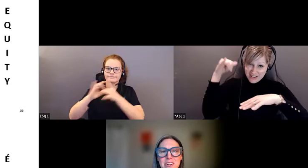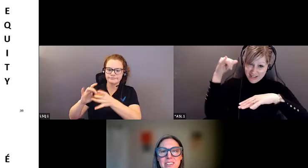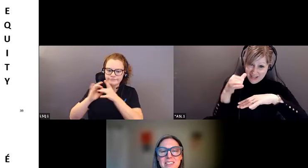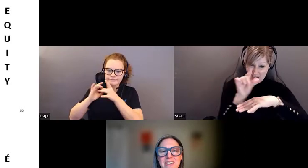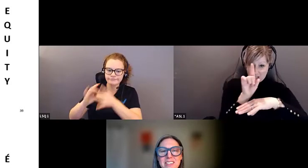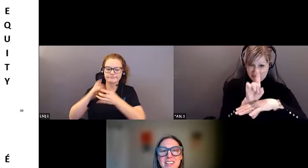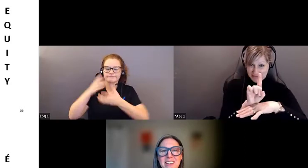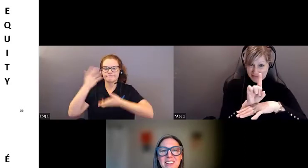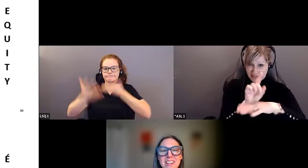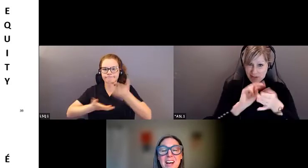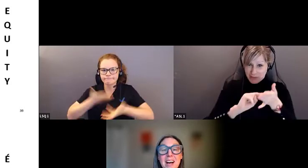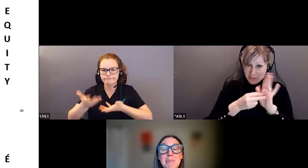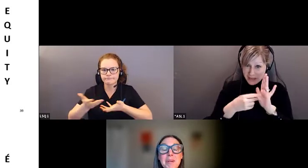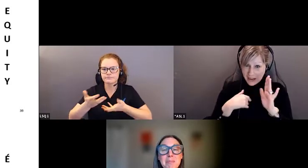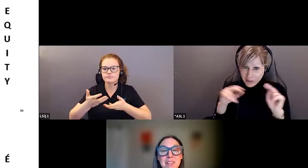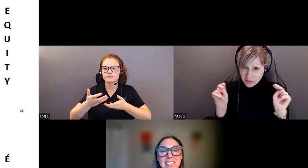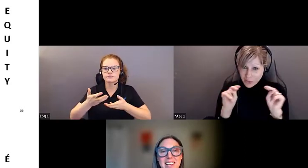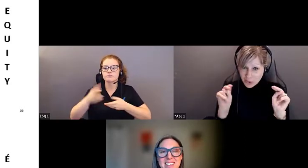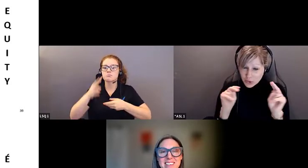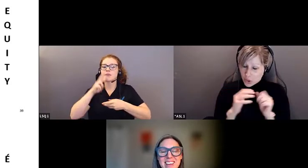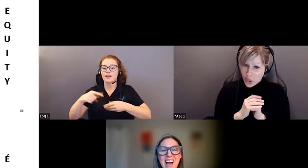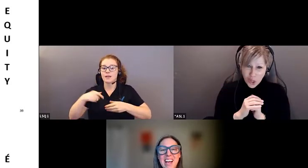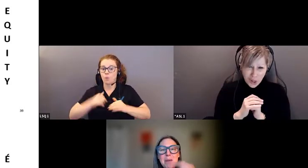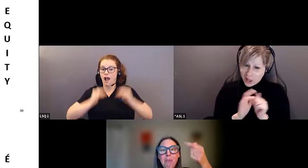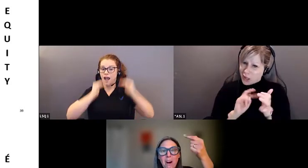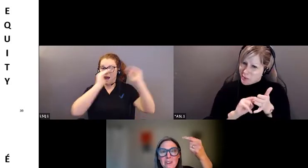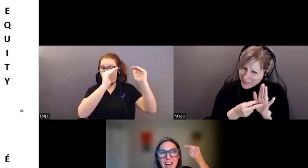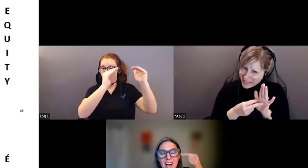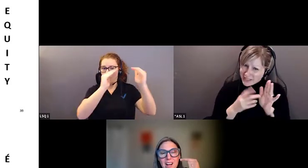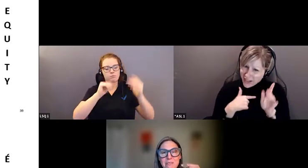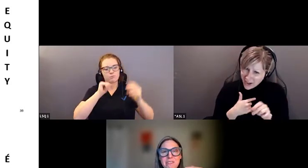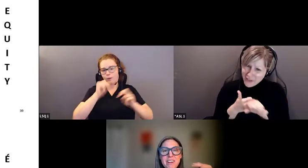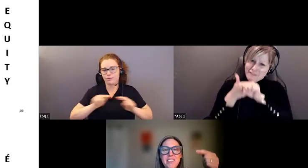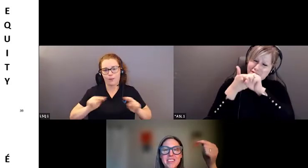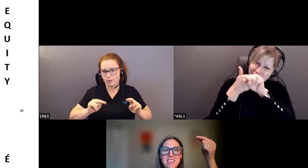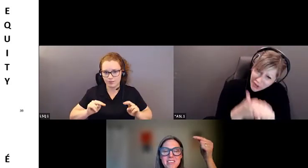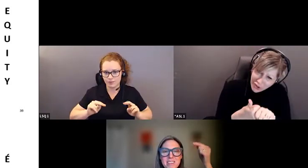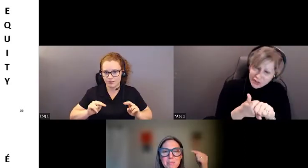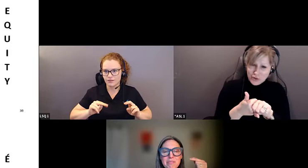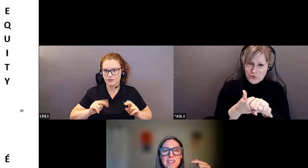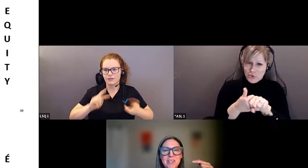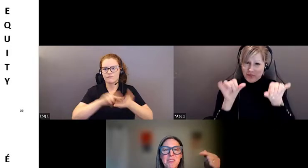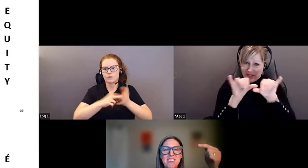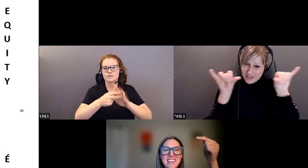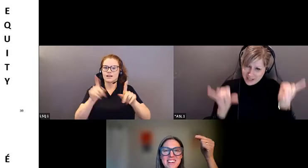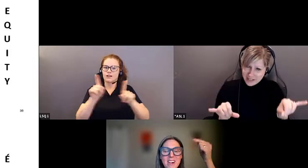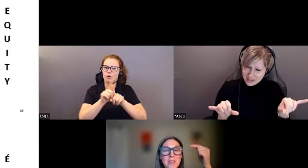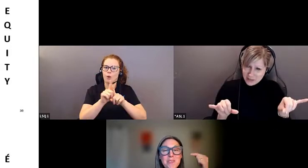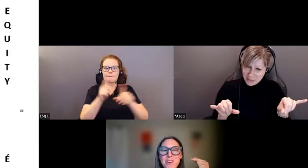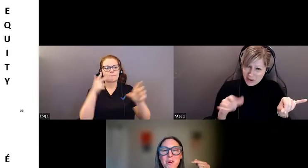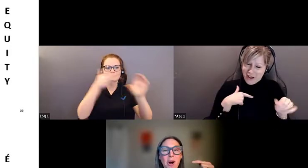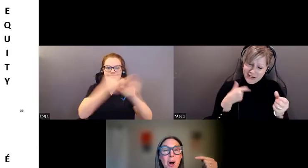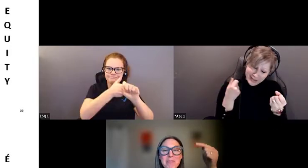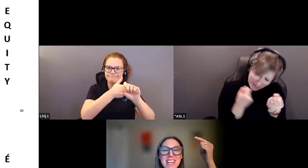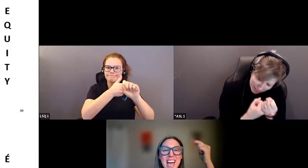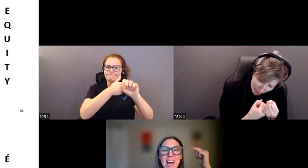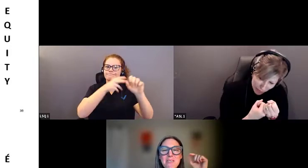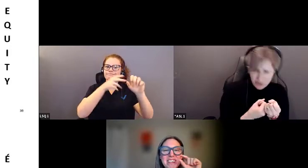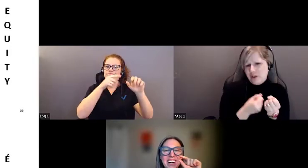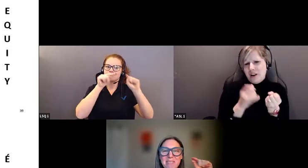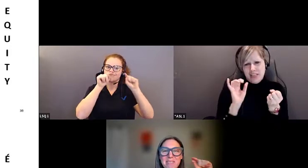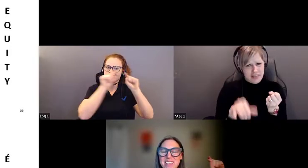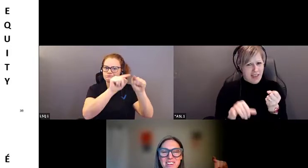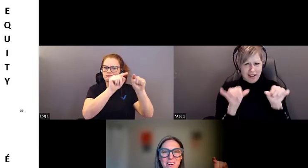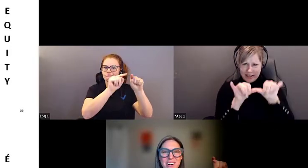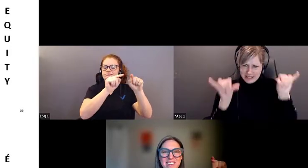not neutral. I'm complicit. I am part of this system of inequality. There is no opting